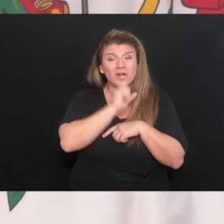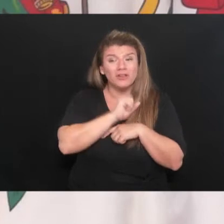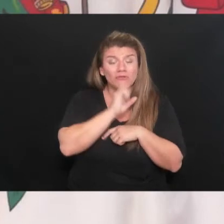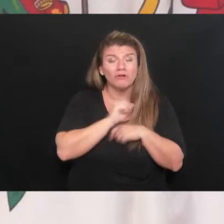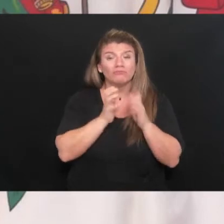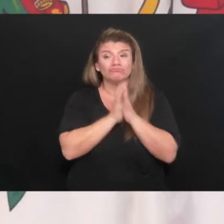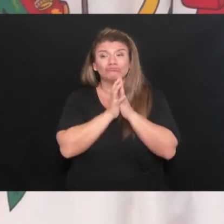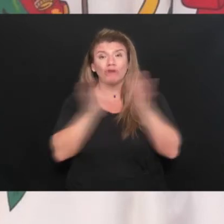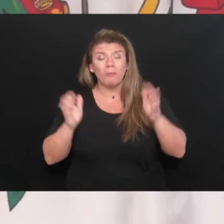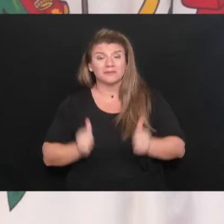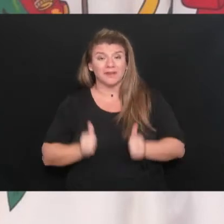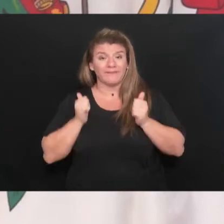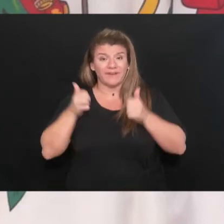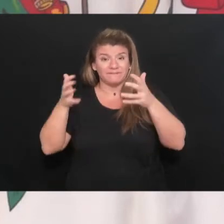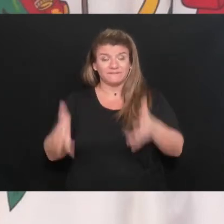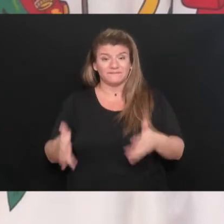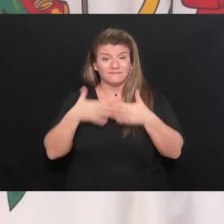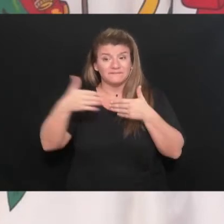life in front of them.